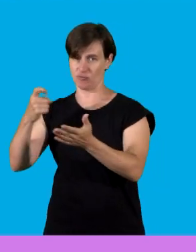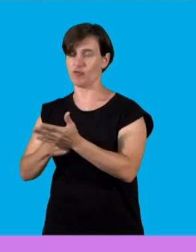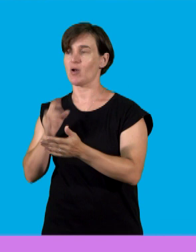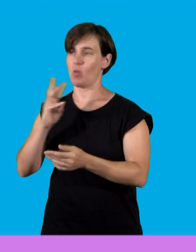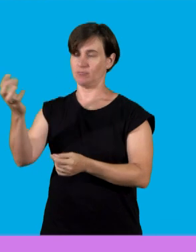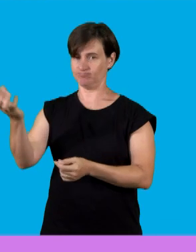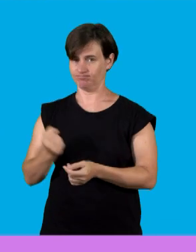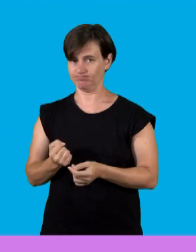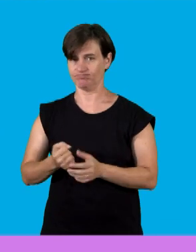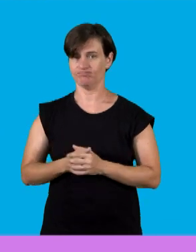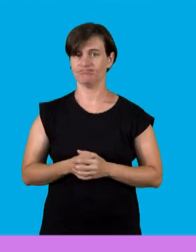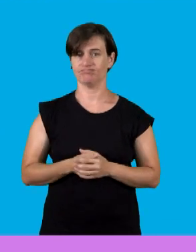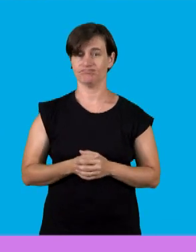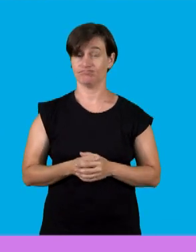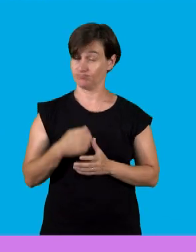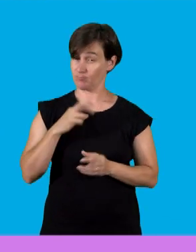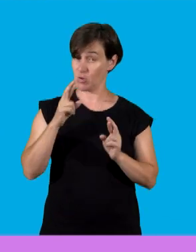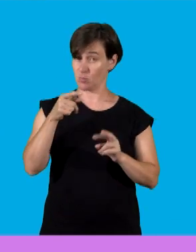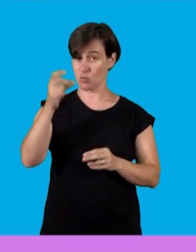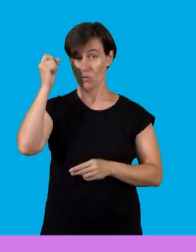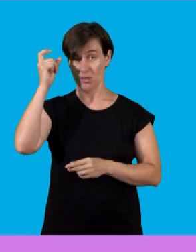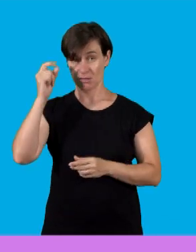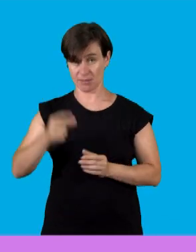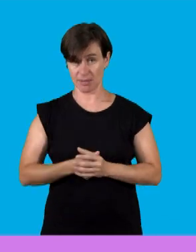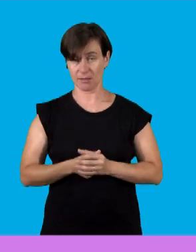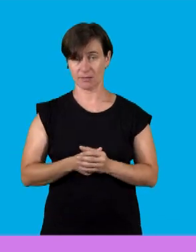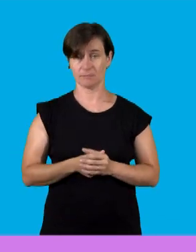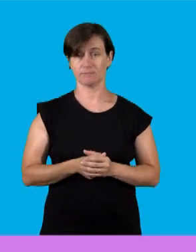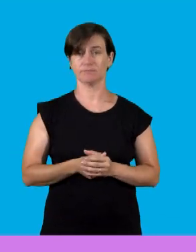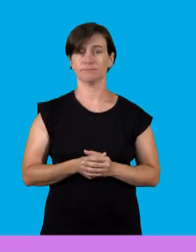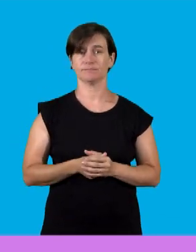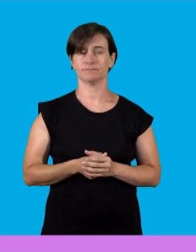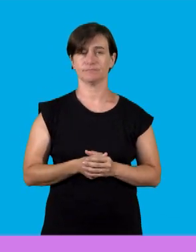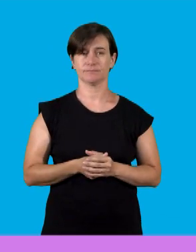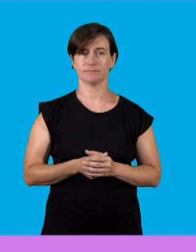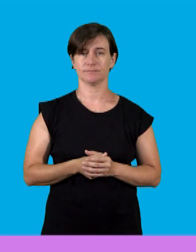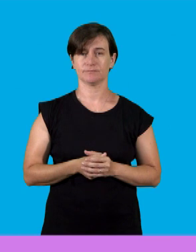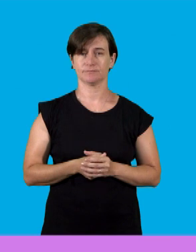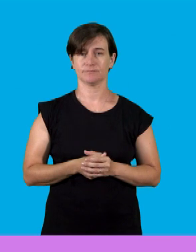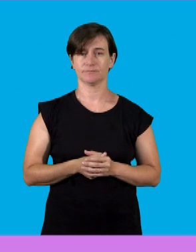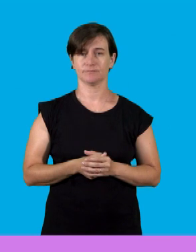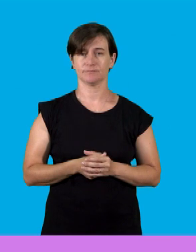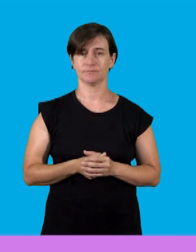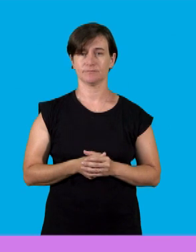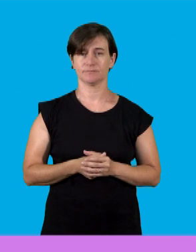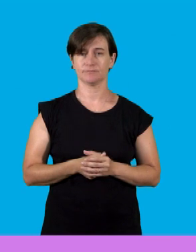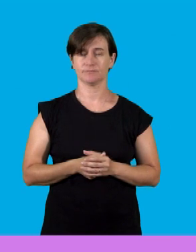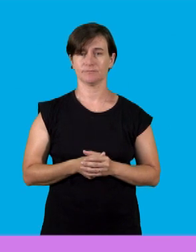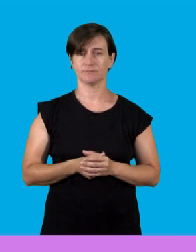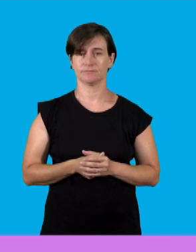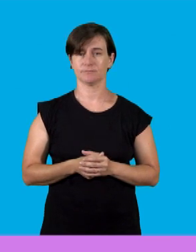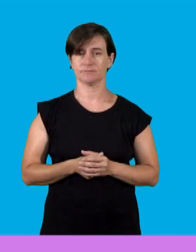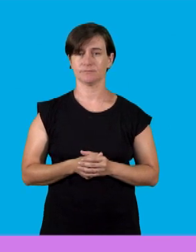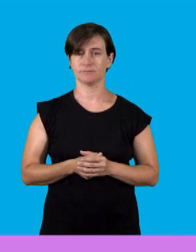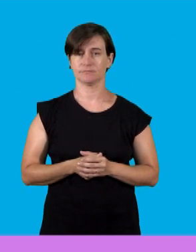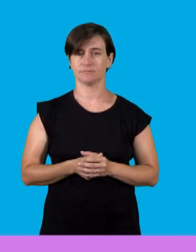the Stokvel Club. Okay, I hope that's clear. Right, let's look at investments. Question number